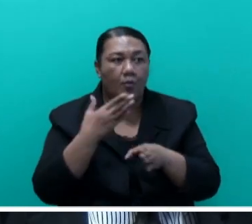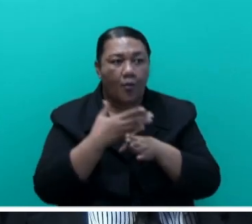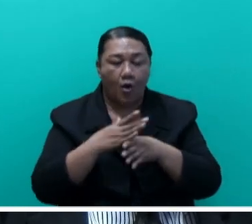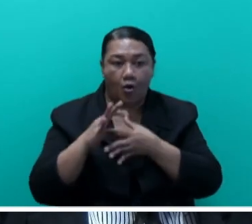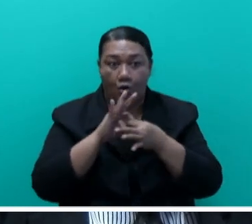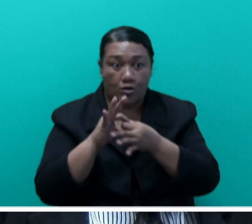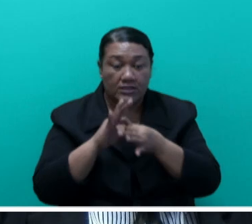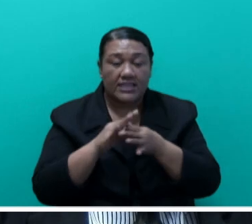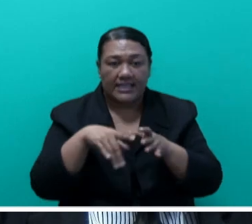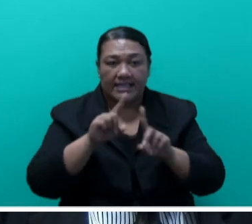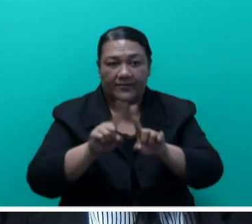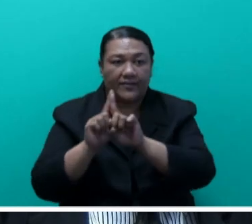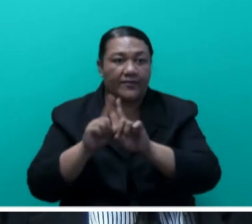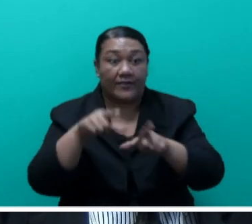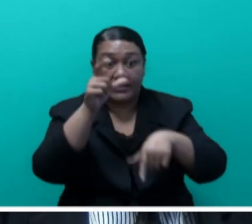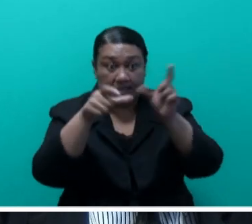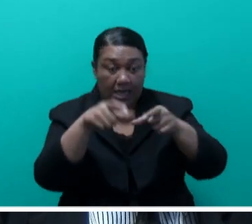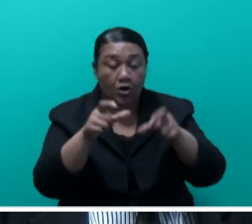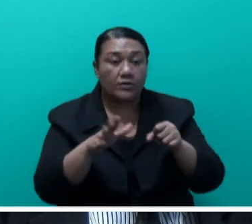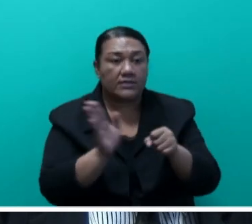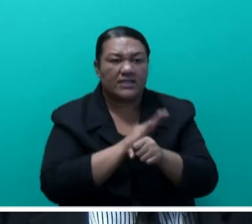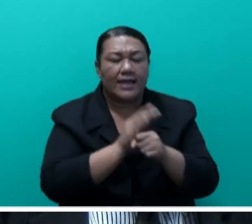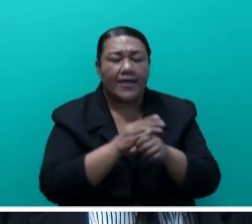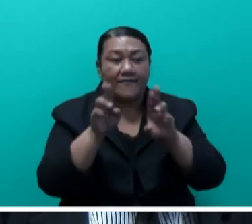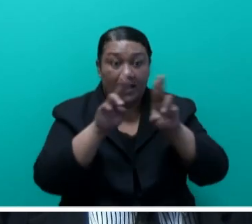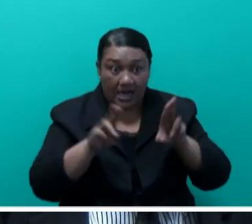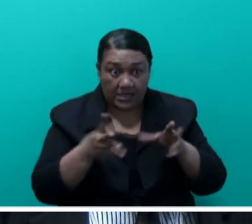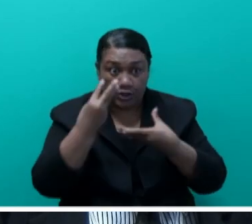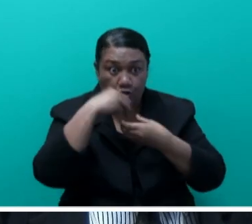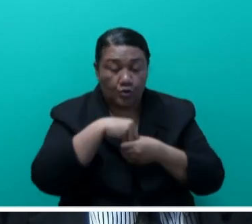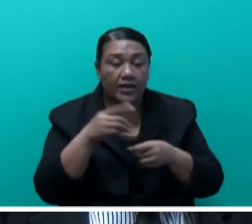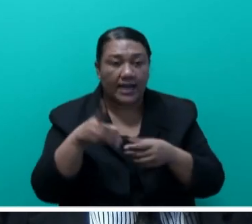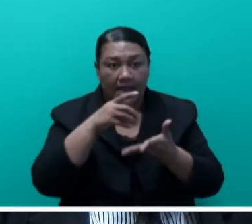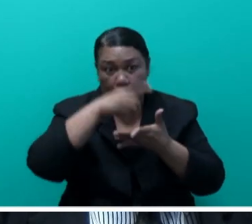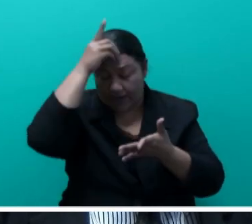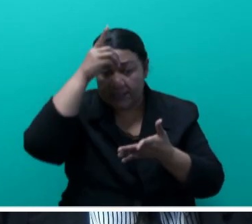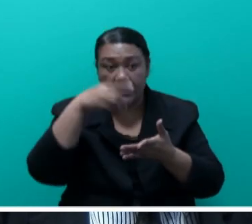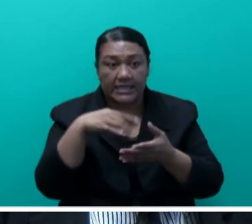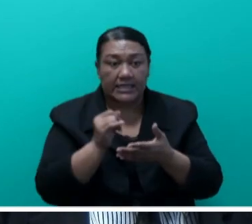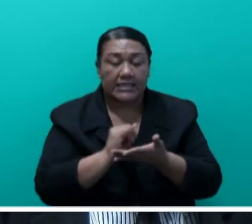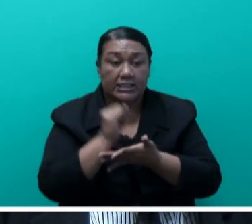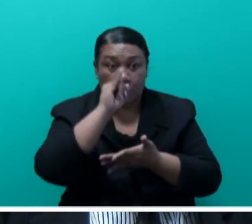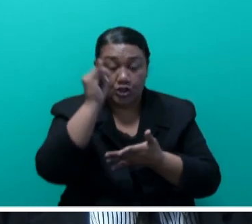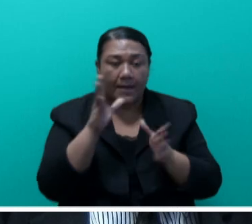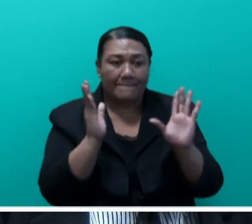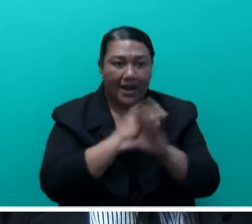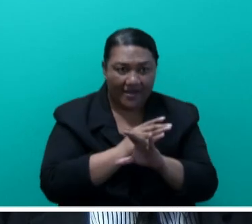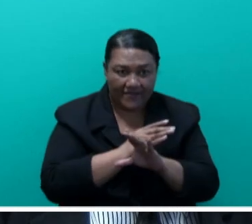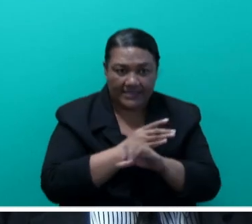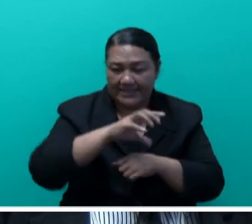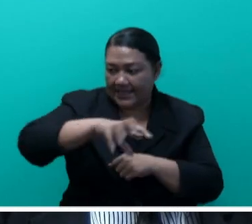the various stakeholders, including sports federations, educational institutions, private sector